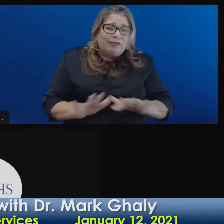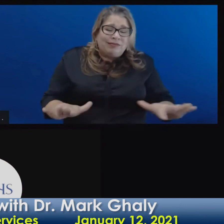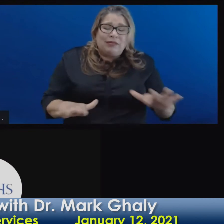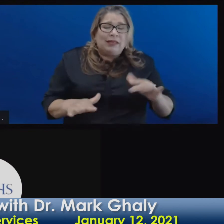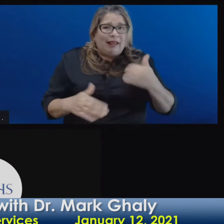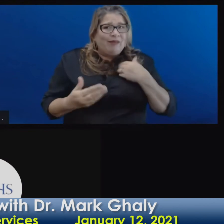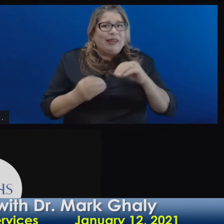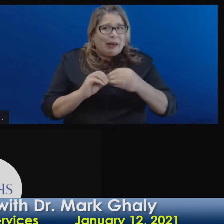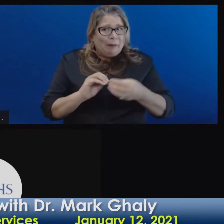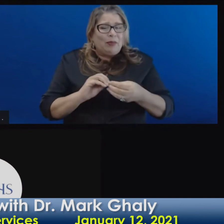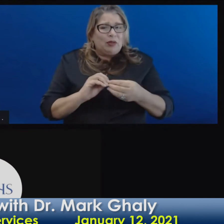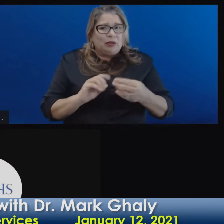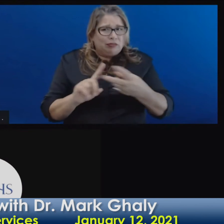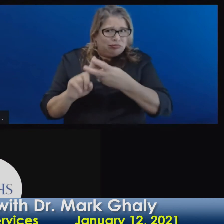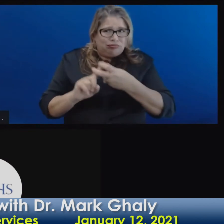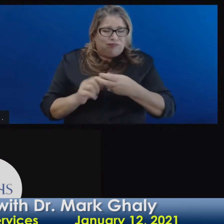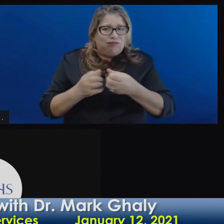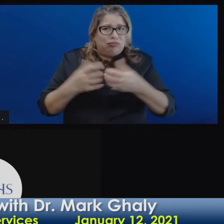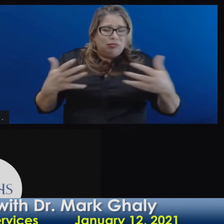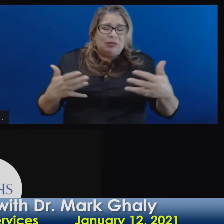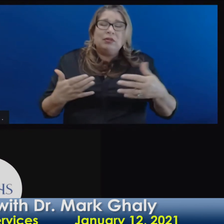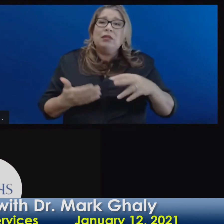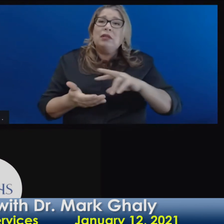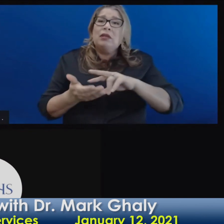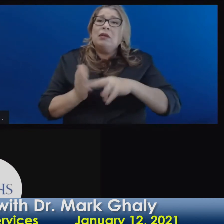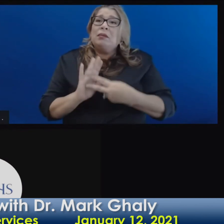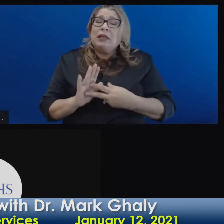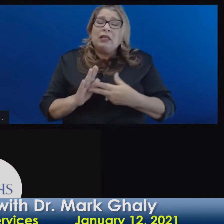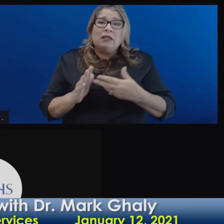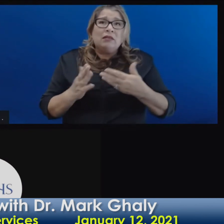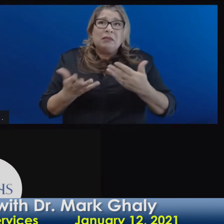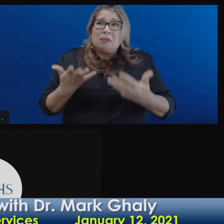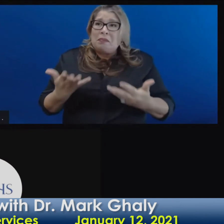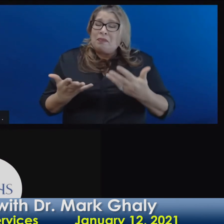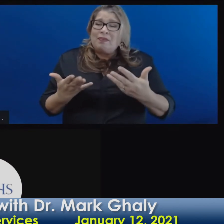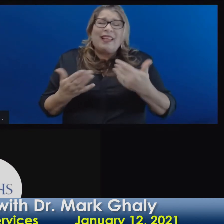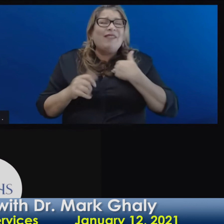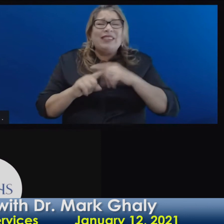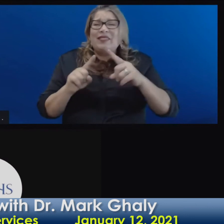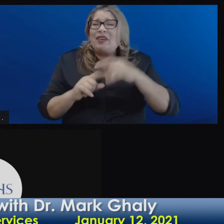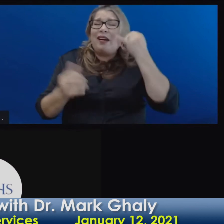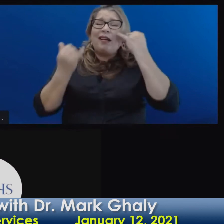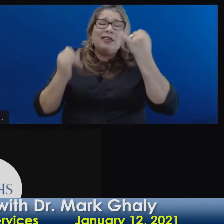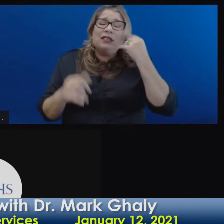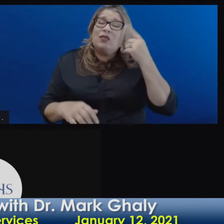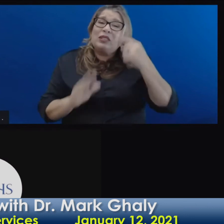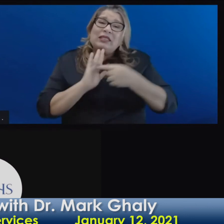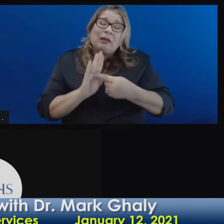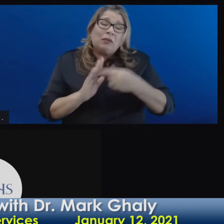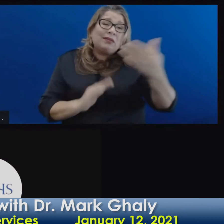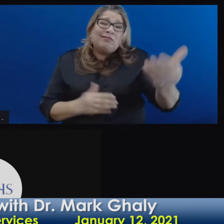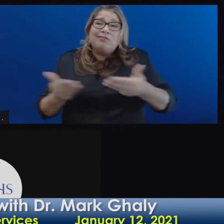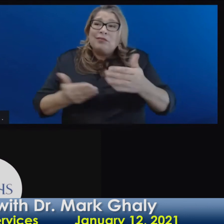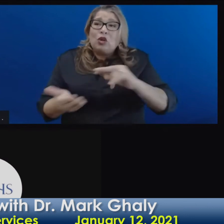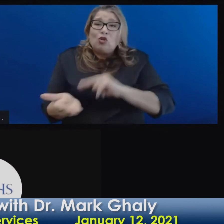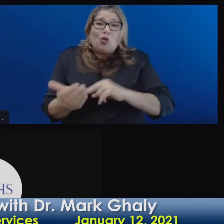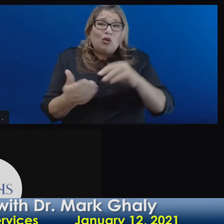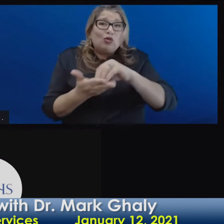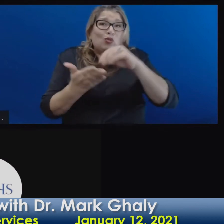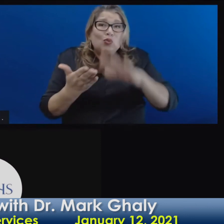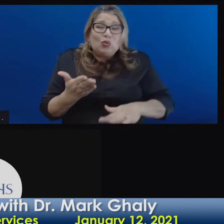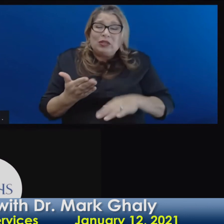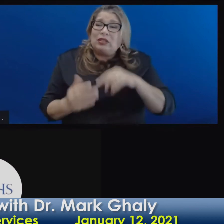it's looking at nursing students and inviting them to participate in the vaccination effort, to pharmacists and